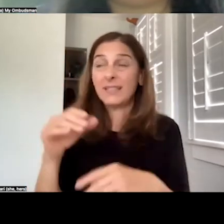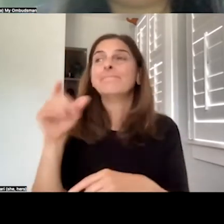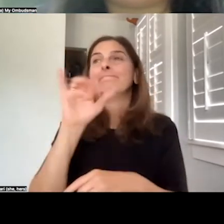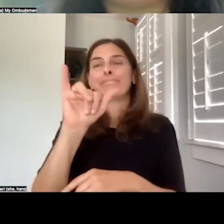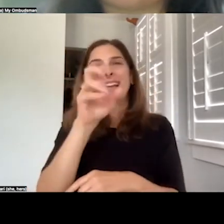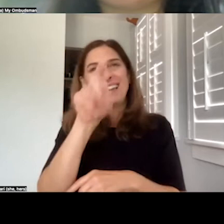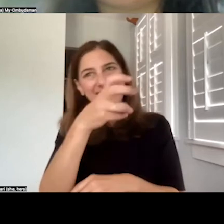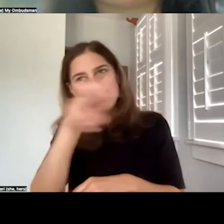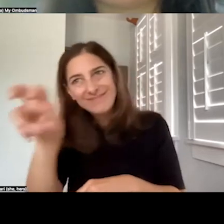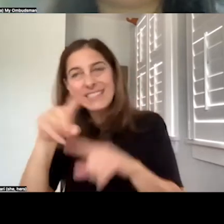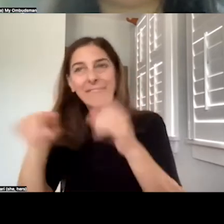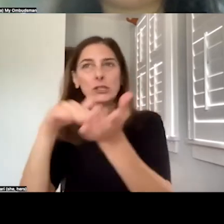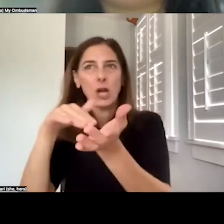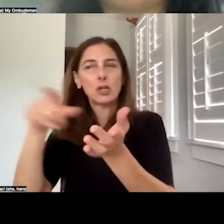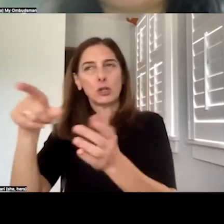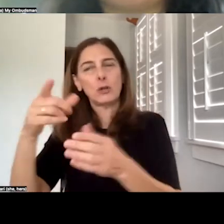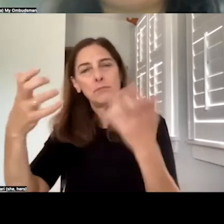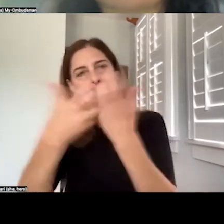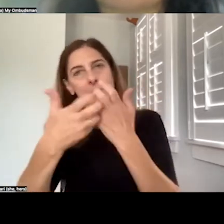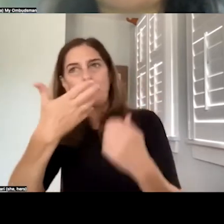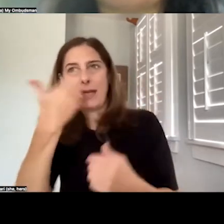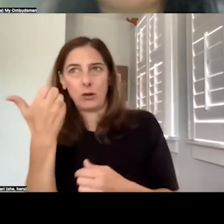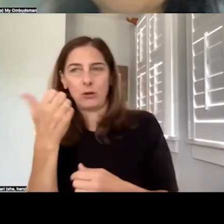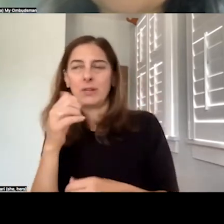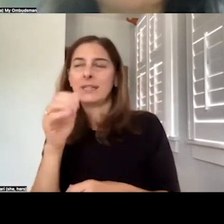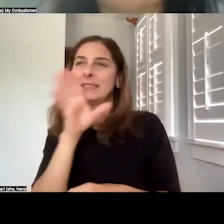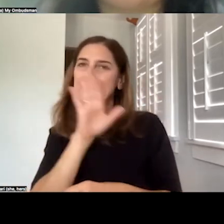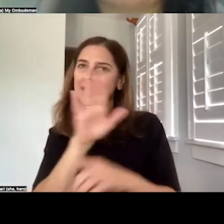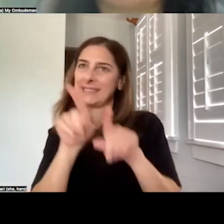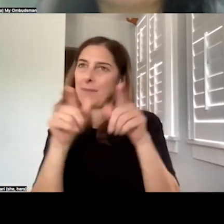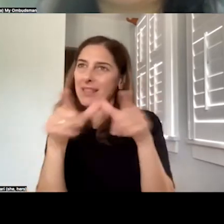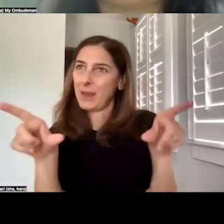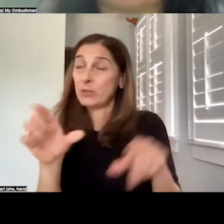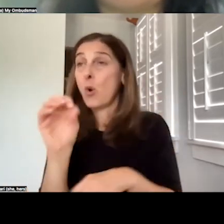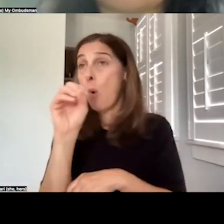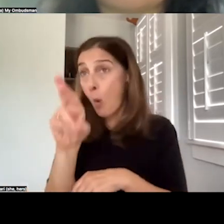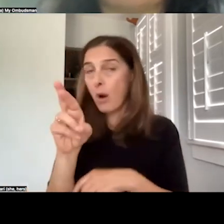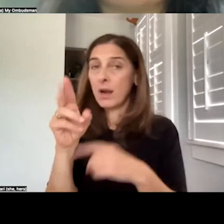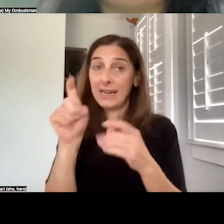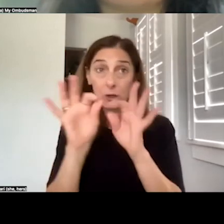to navigate these services in their primary language, and make sure that there's